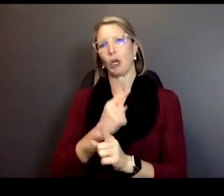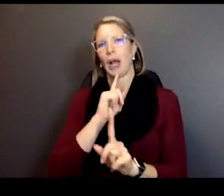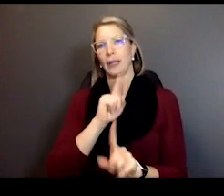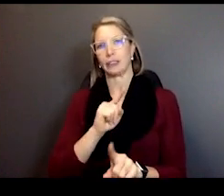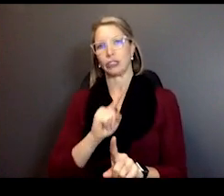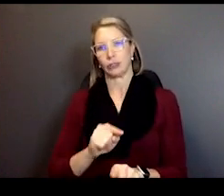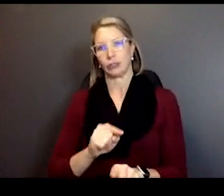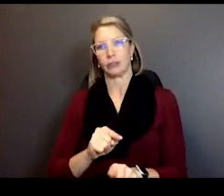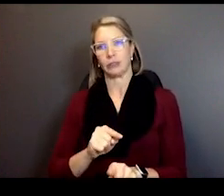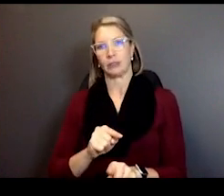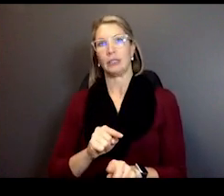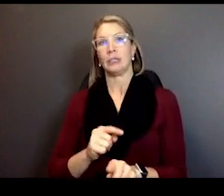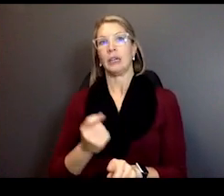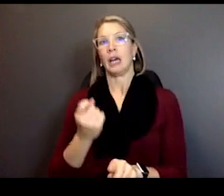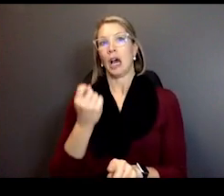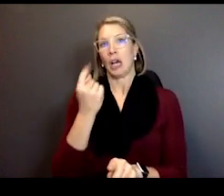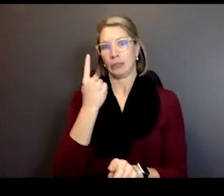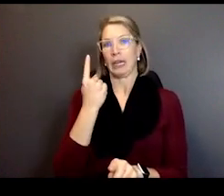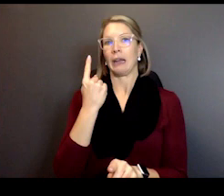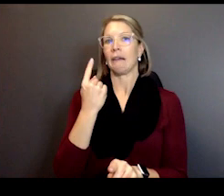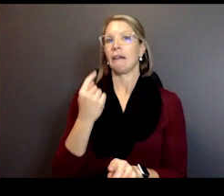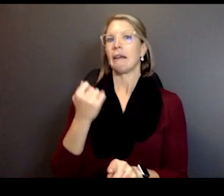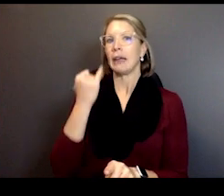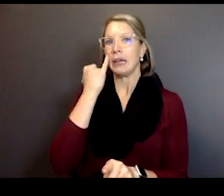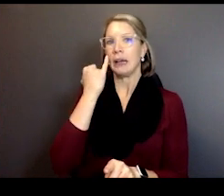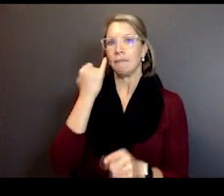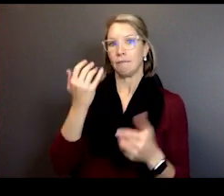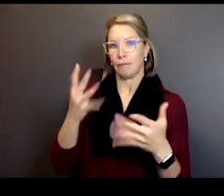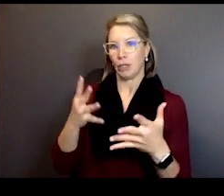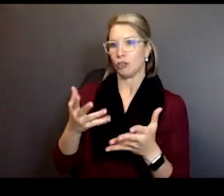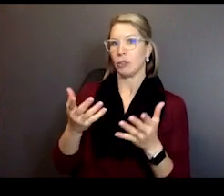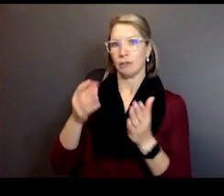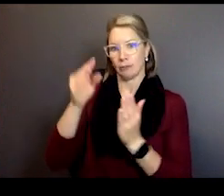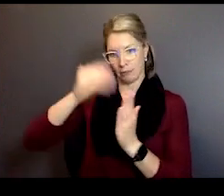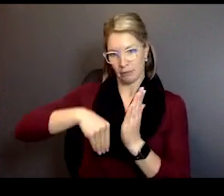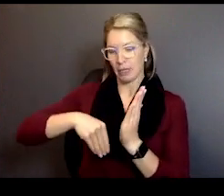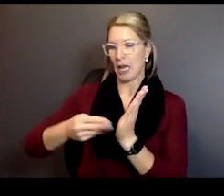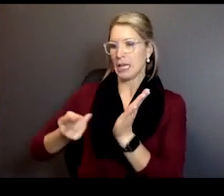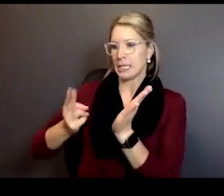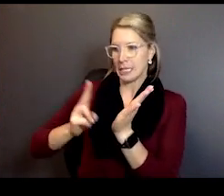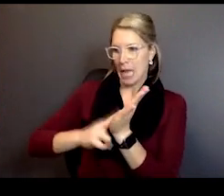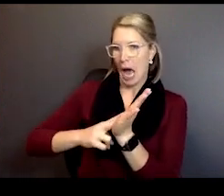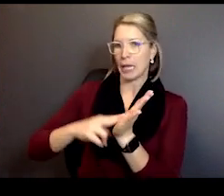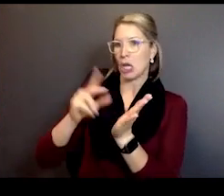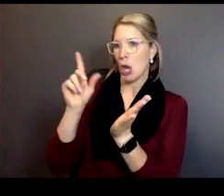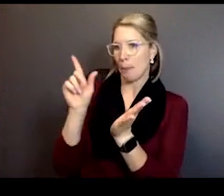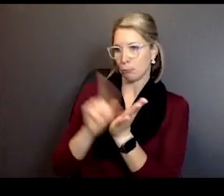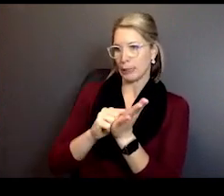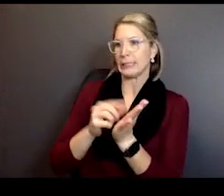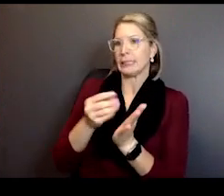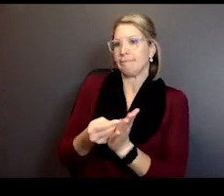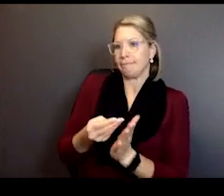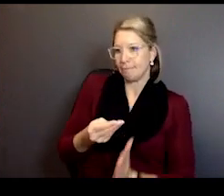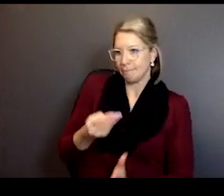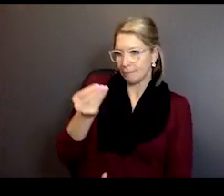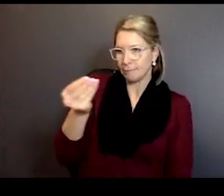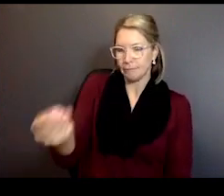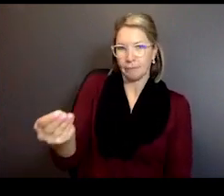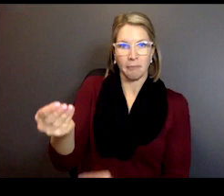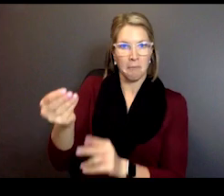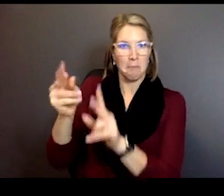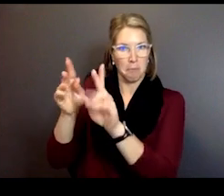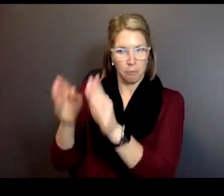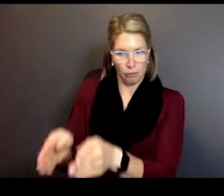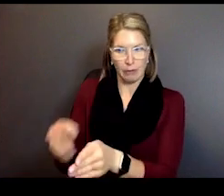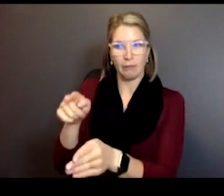to certify the T2201, please print and sign Form T2201 and provide it to your patient to submit